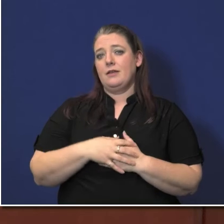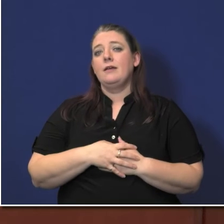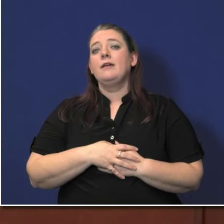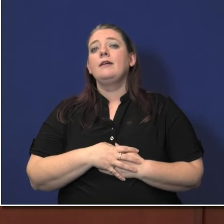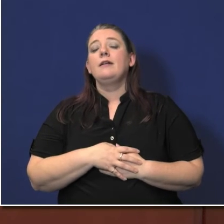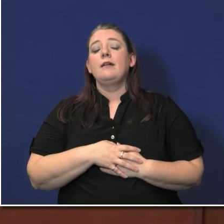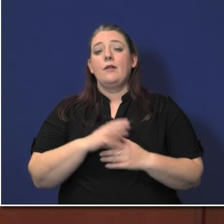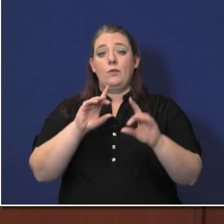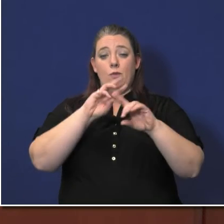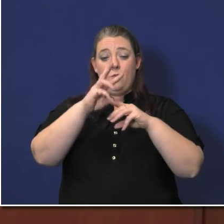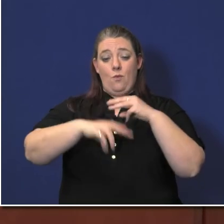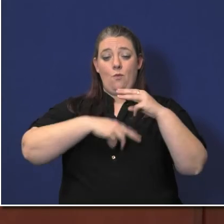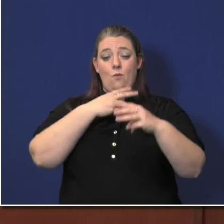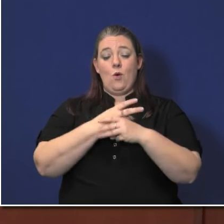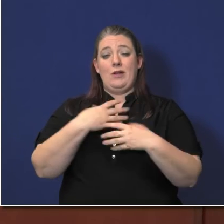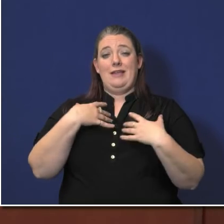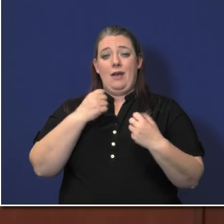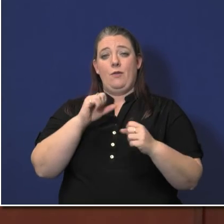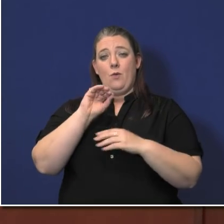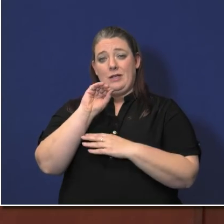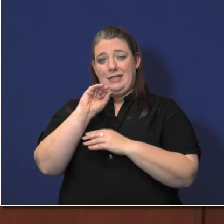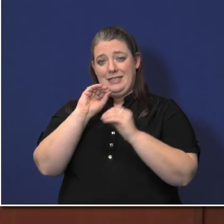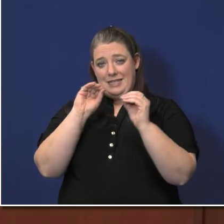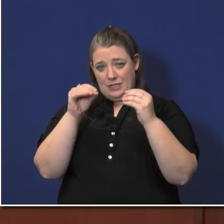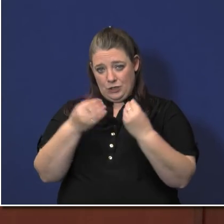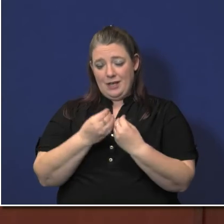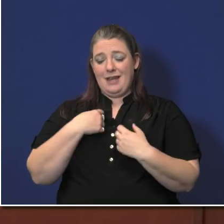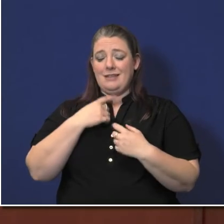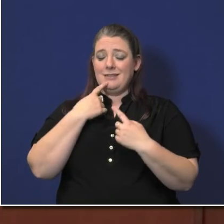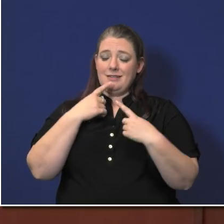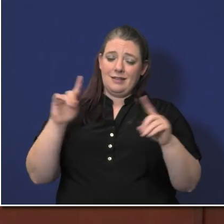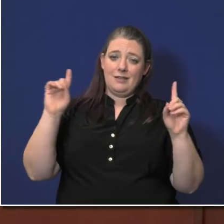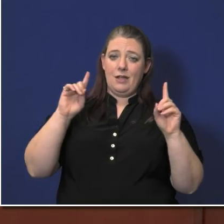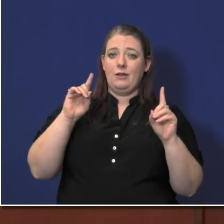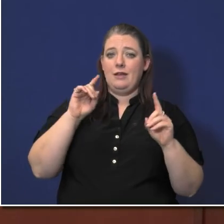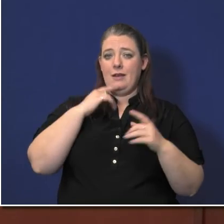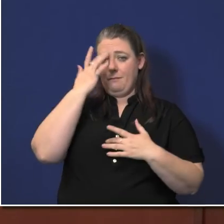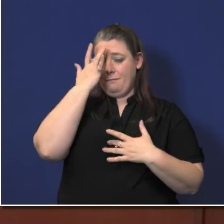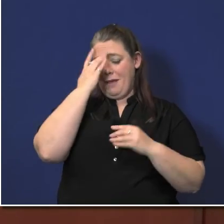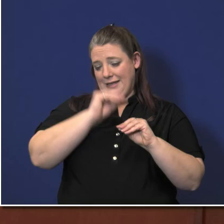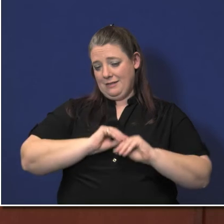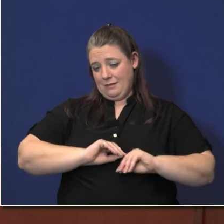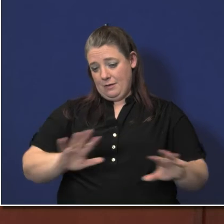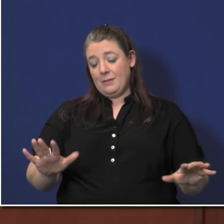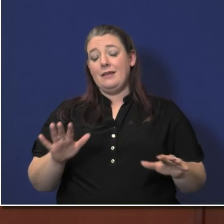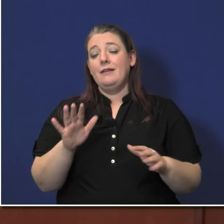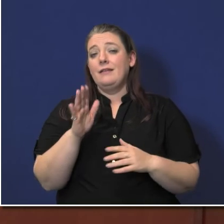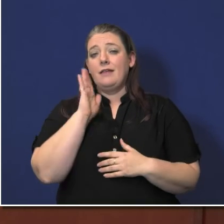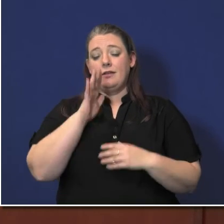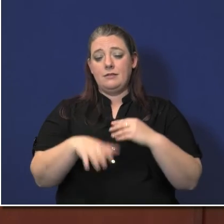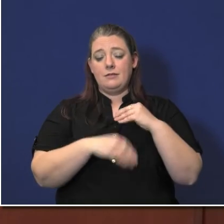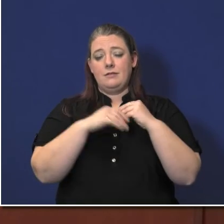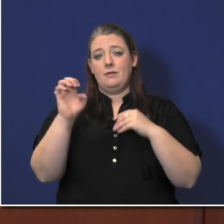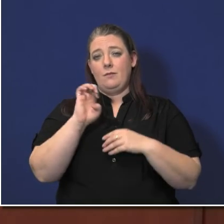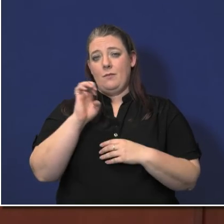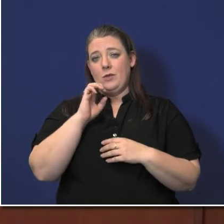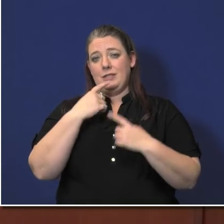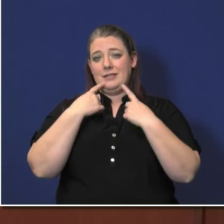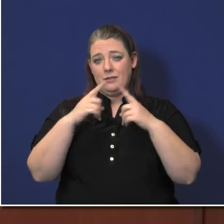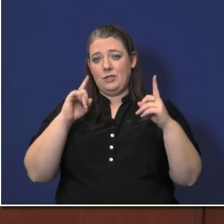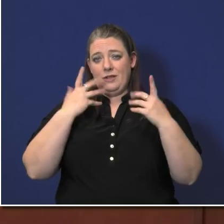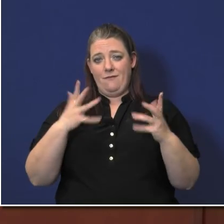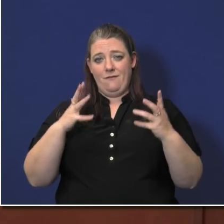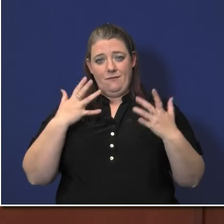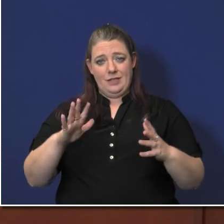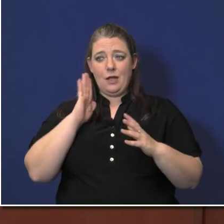the World Health Organization has declared COVID-19 a pandemic, and that additional emergency declarations have been and